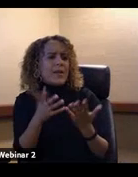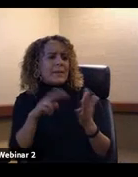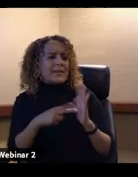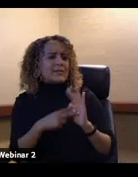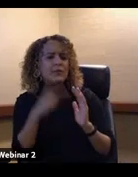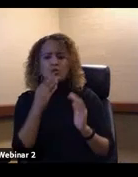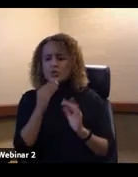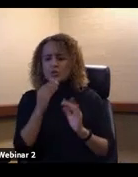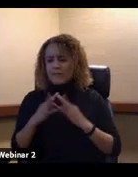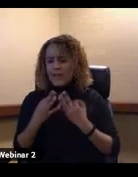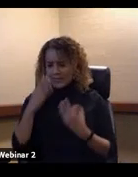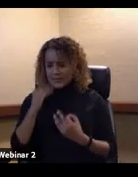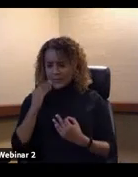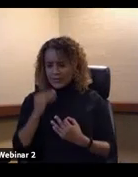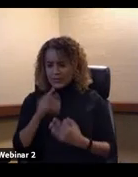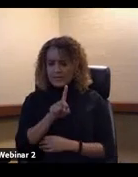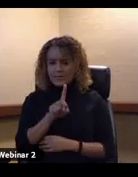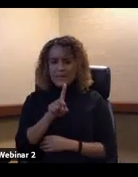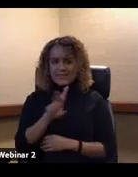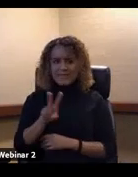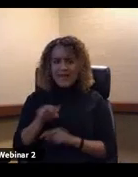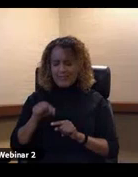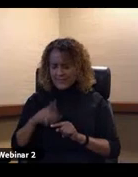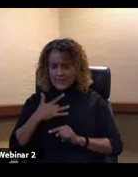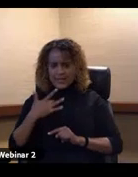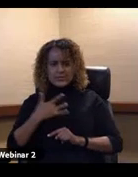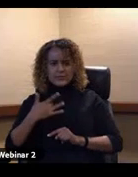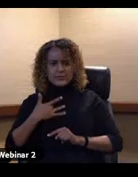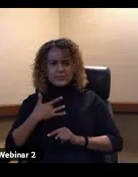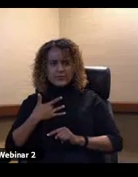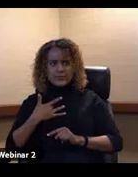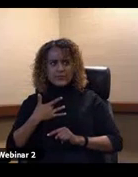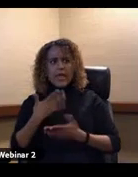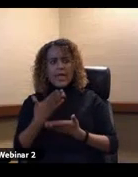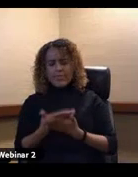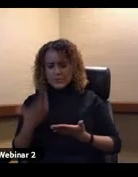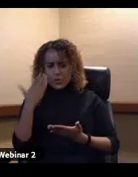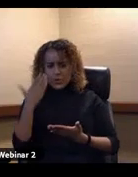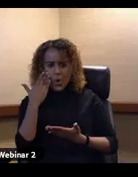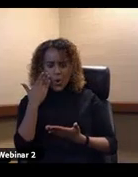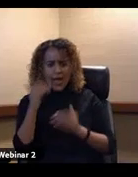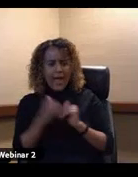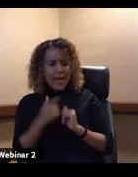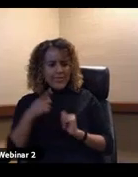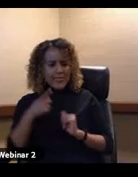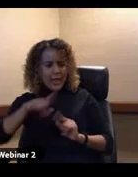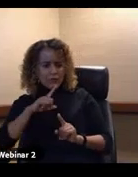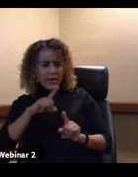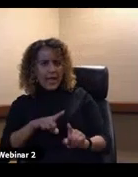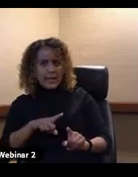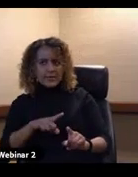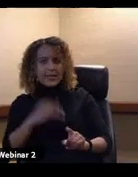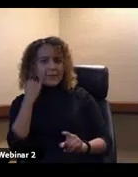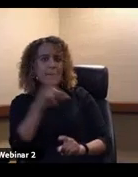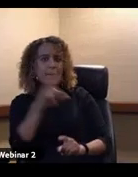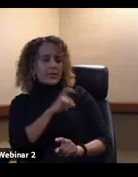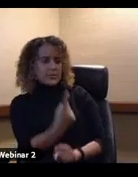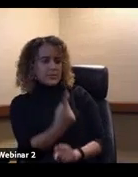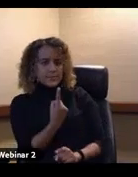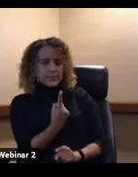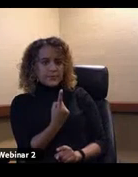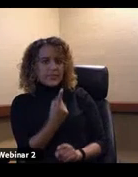about what it means for Orthodox Jewish families to experience domestic violence and things to know, such as how they would react to police coming to the